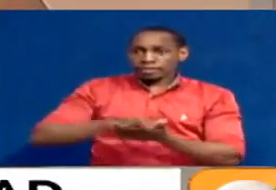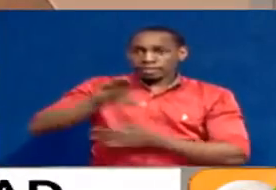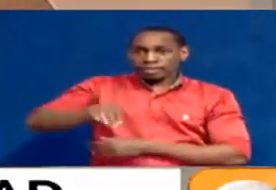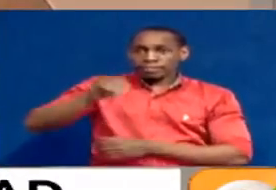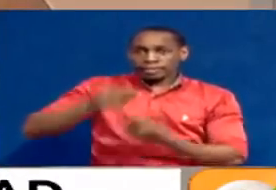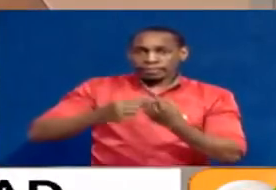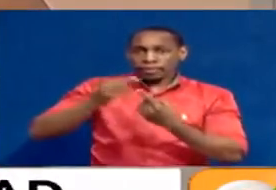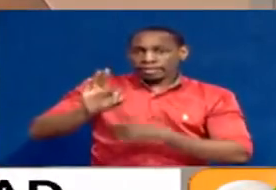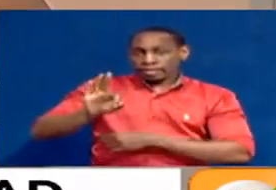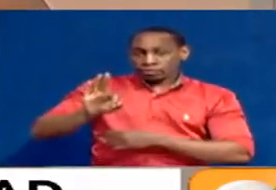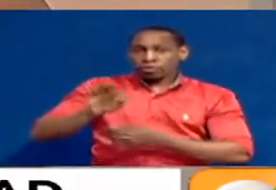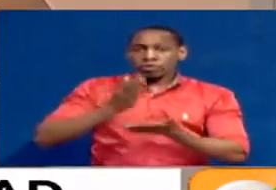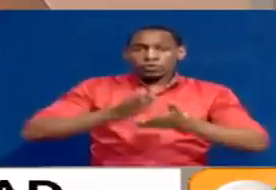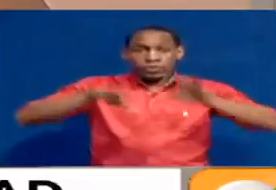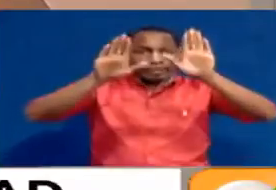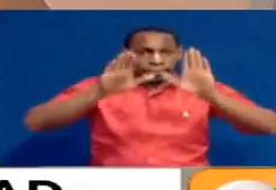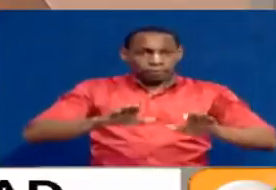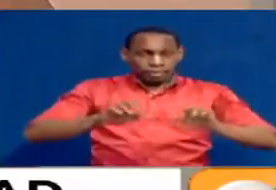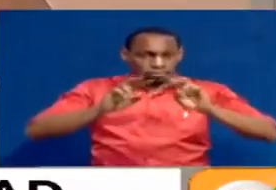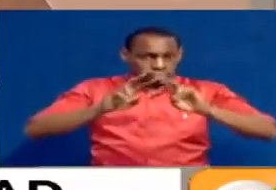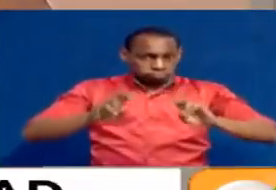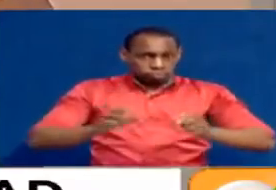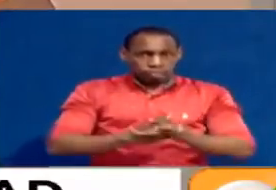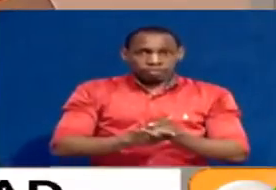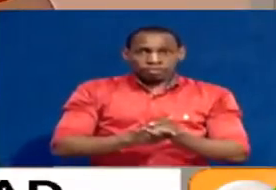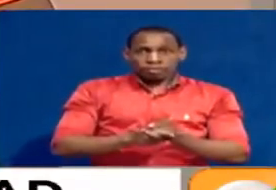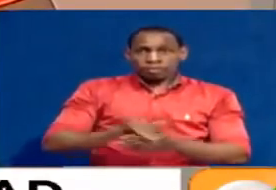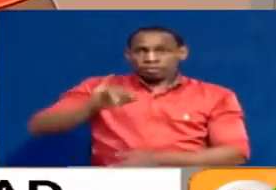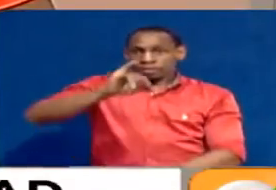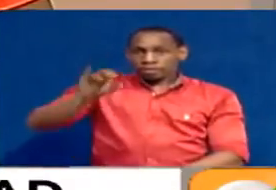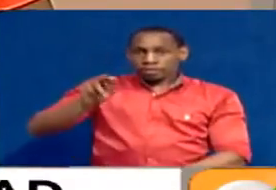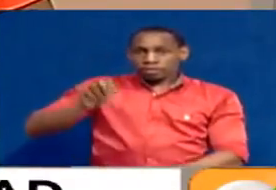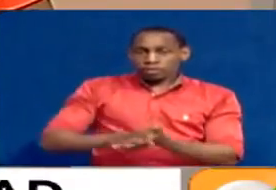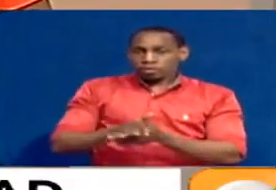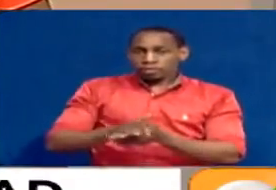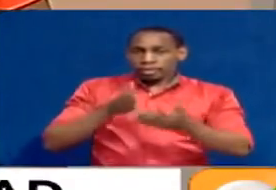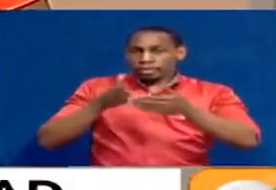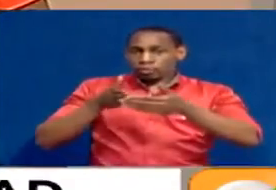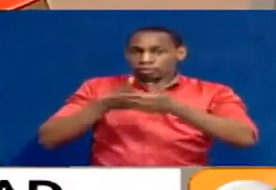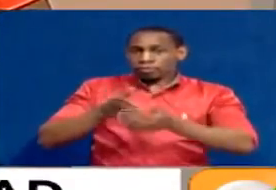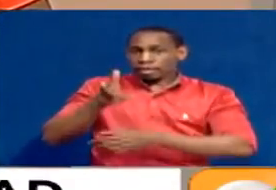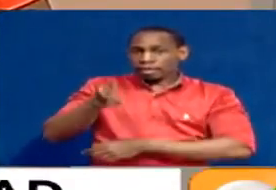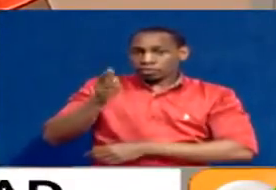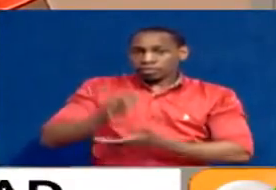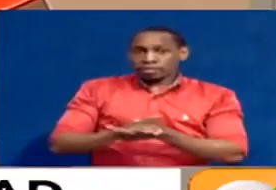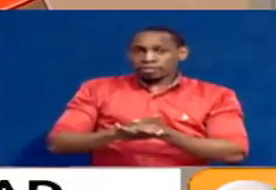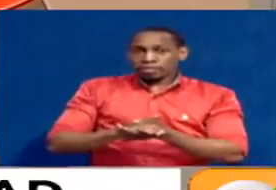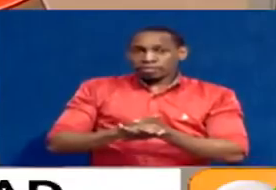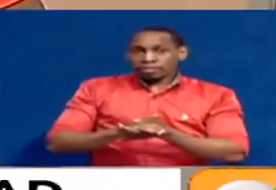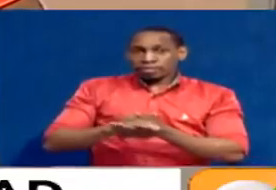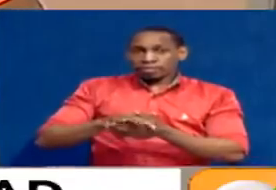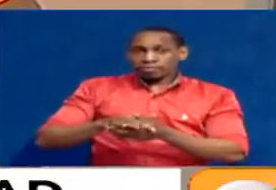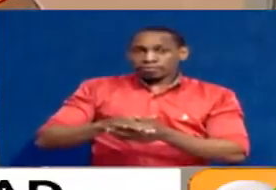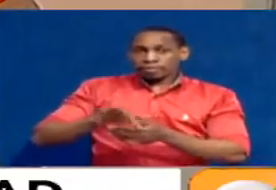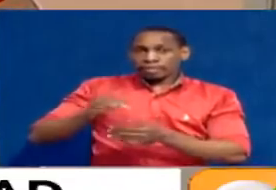spent cartridges that will be crucial in the probe. Stutchburry, who was waylaid and shot dead by assailants a few meters away from